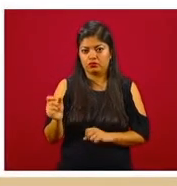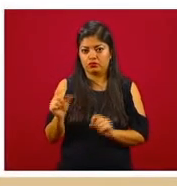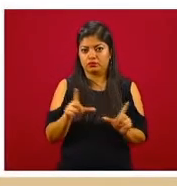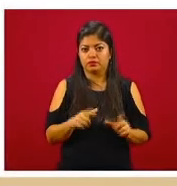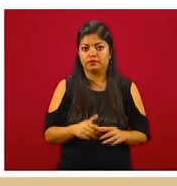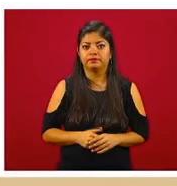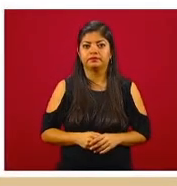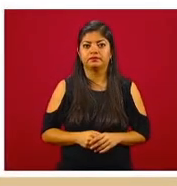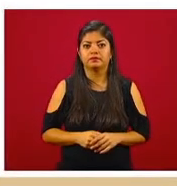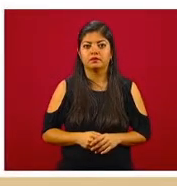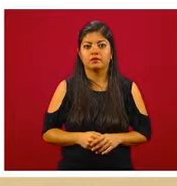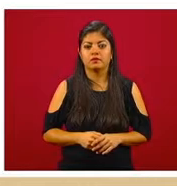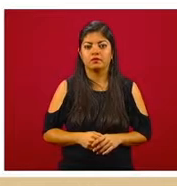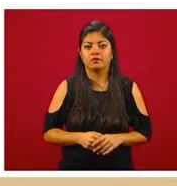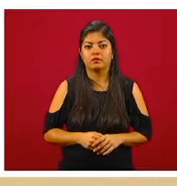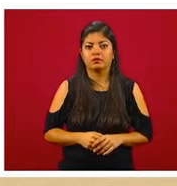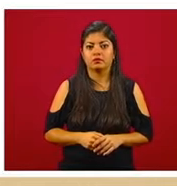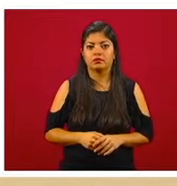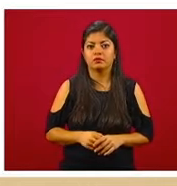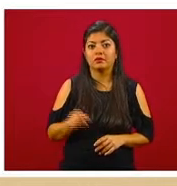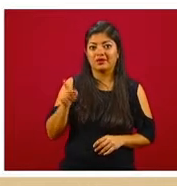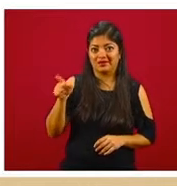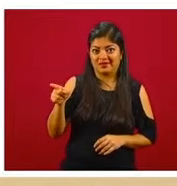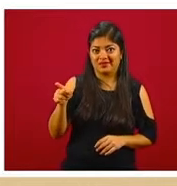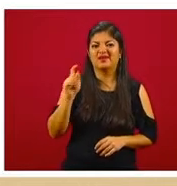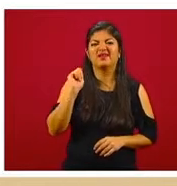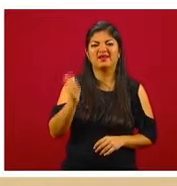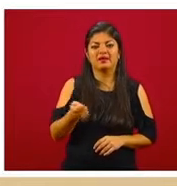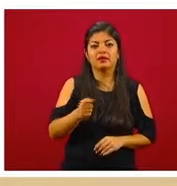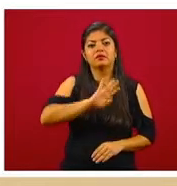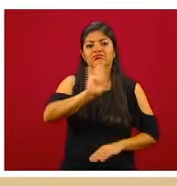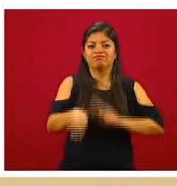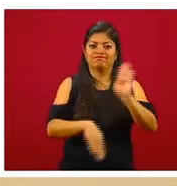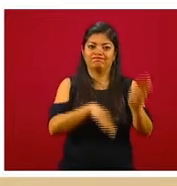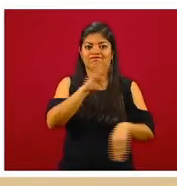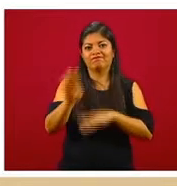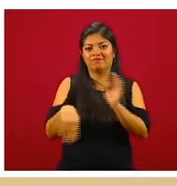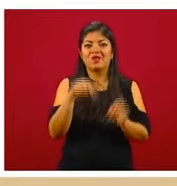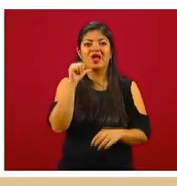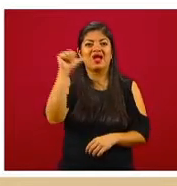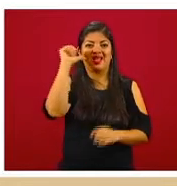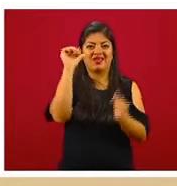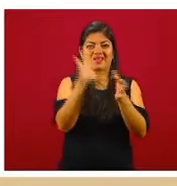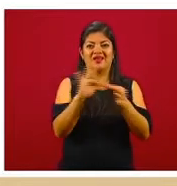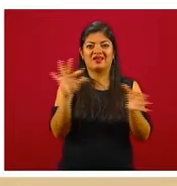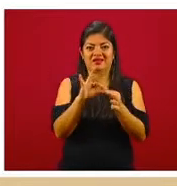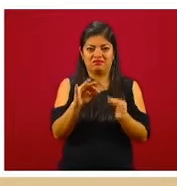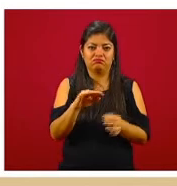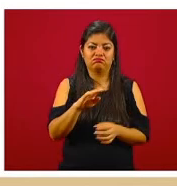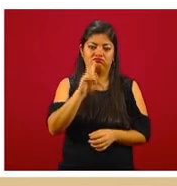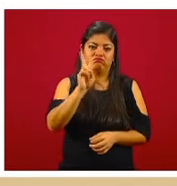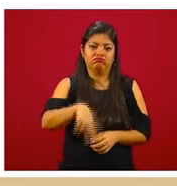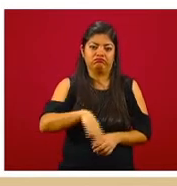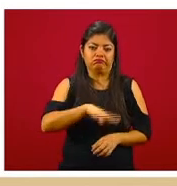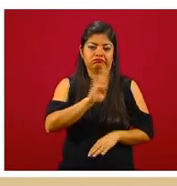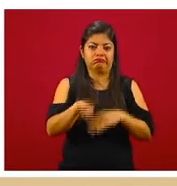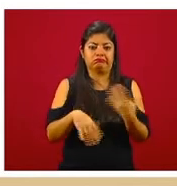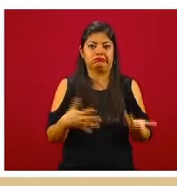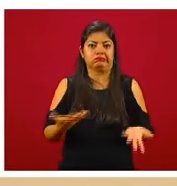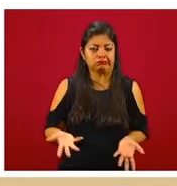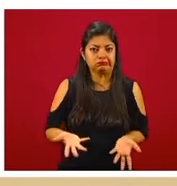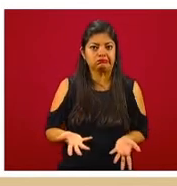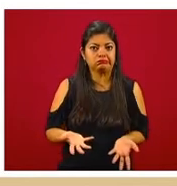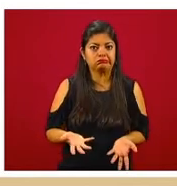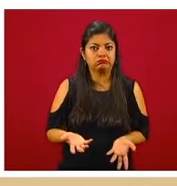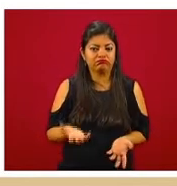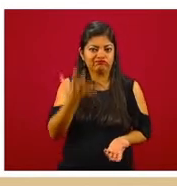on screen, but we'll be highlighting En them cuanto a las as they defunciones, ayer take explicamos con place. cierto detalle cómo estas defunciones When it comes to lamentablemente our death han